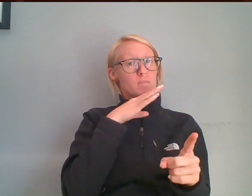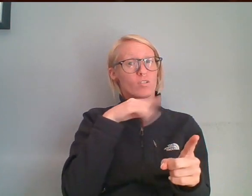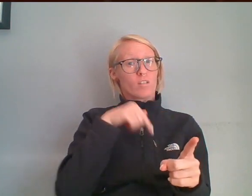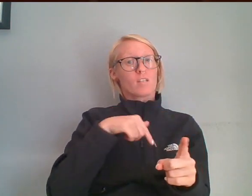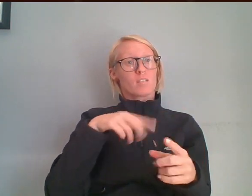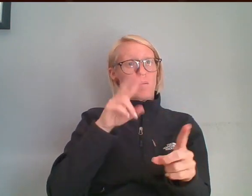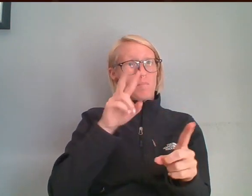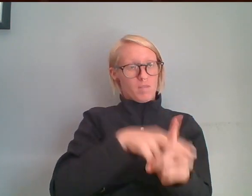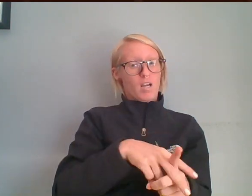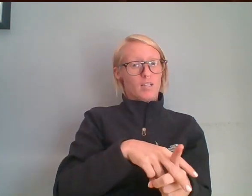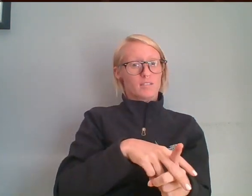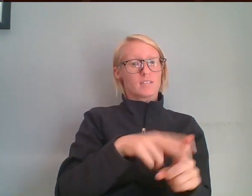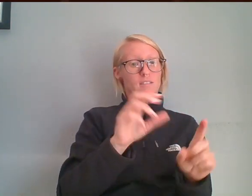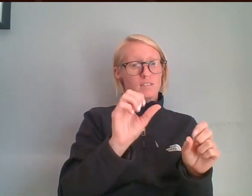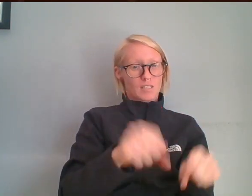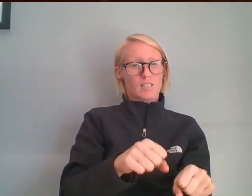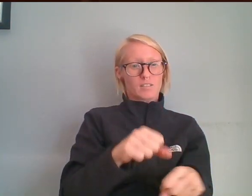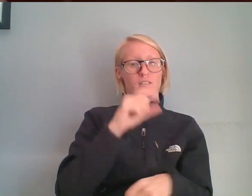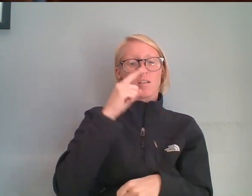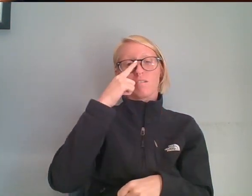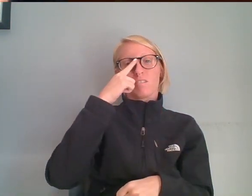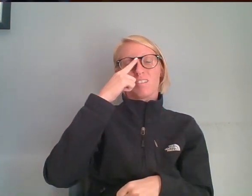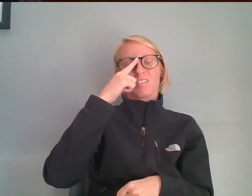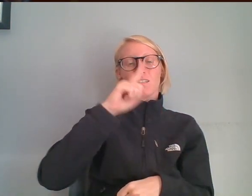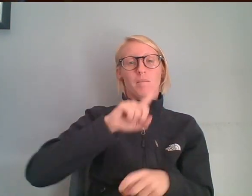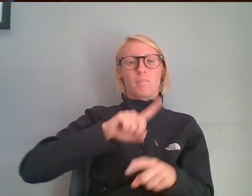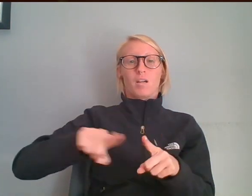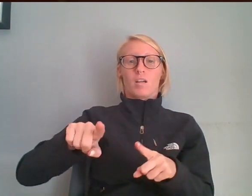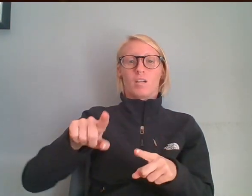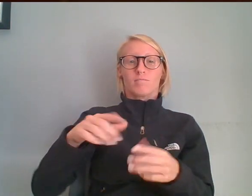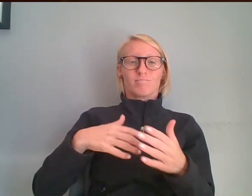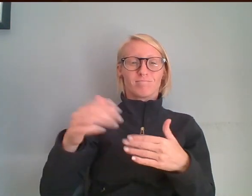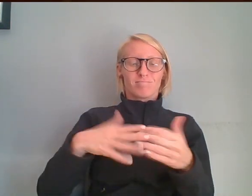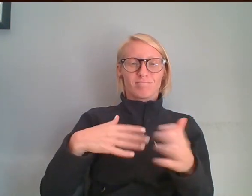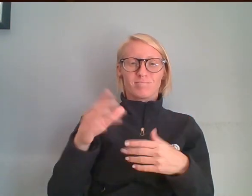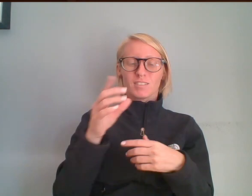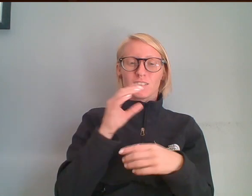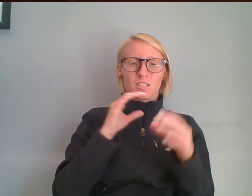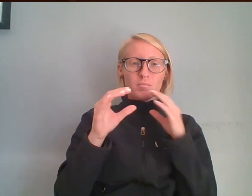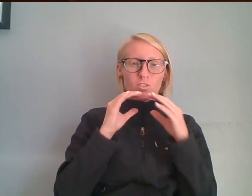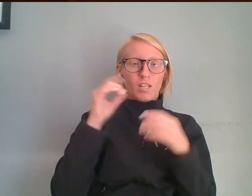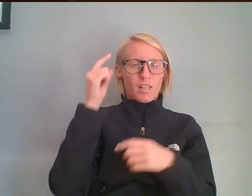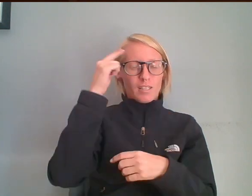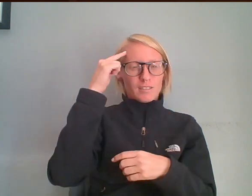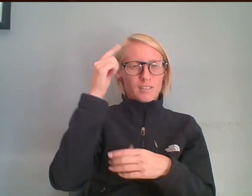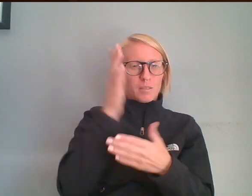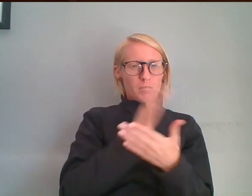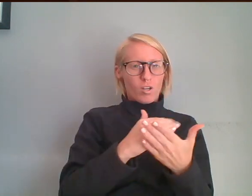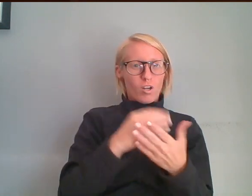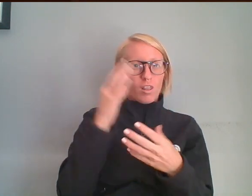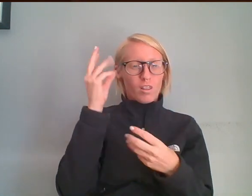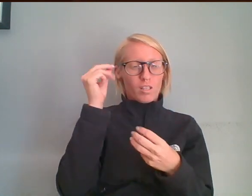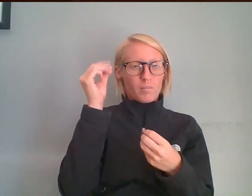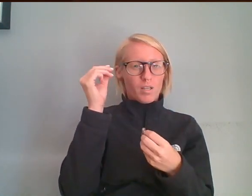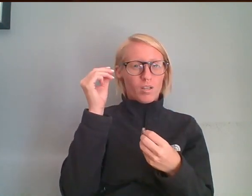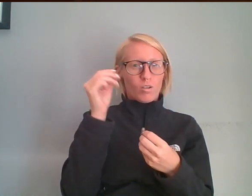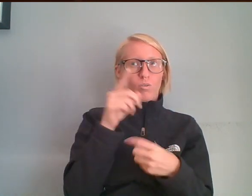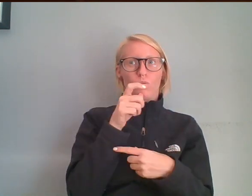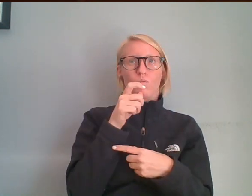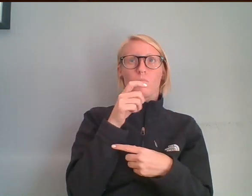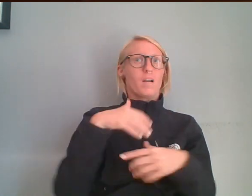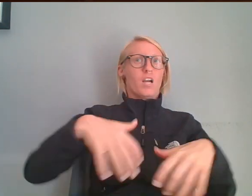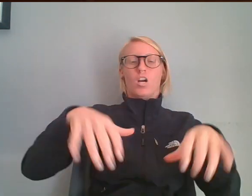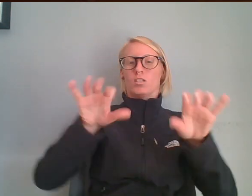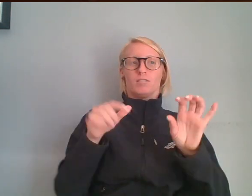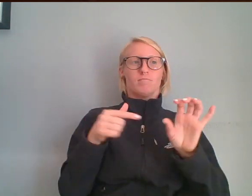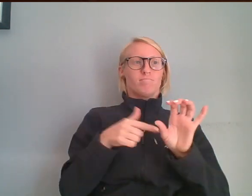this applies. But whenever you communicate, part of the listening aspect is also thinking about is, who is my audience